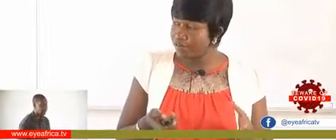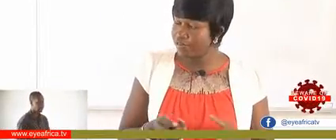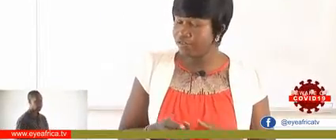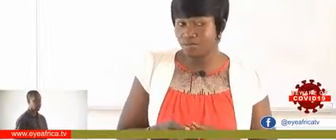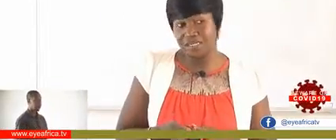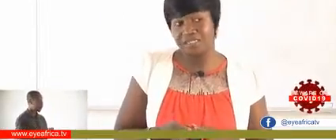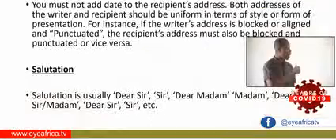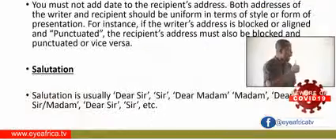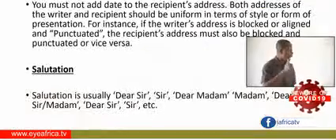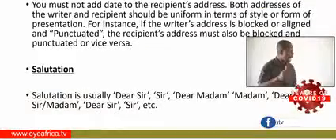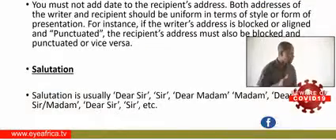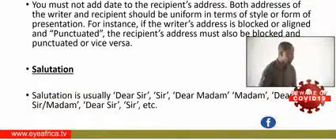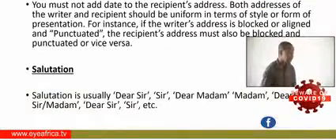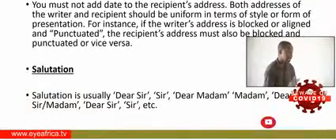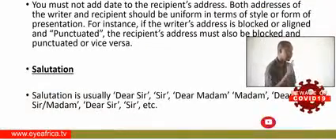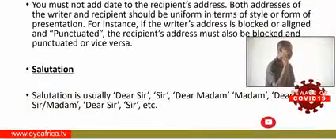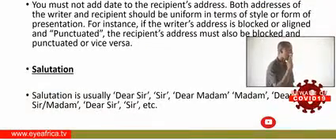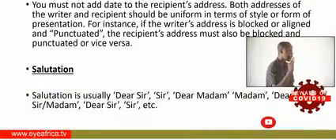Now, for every formal letter,